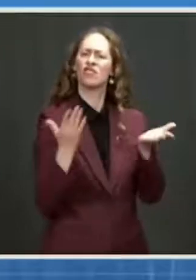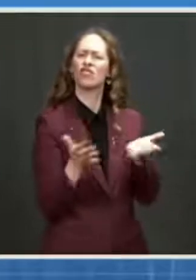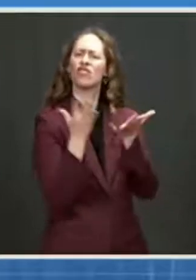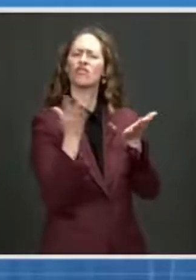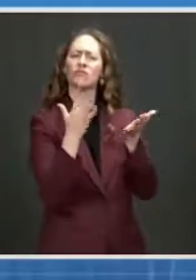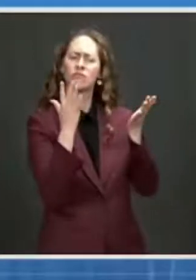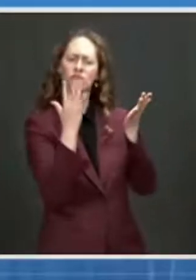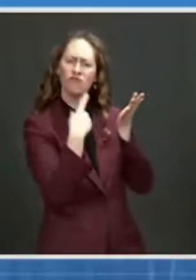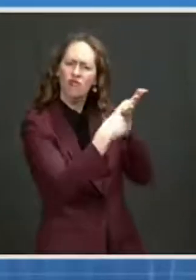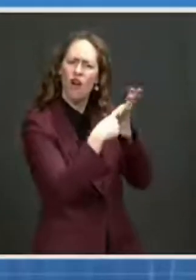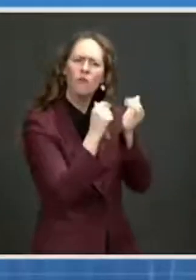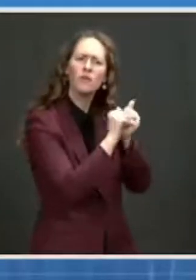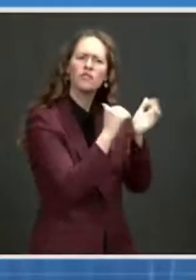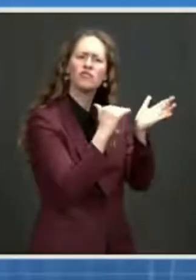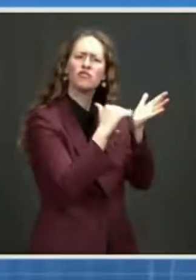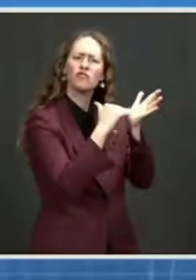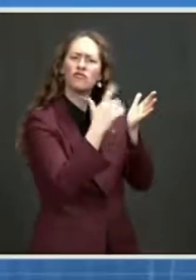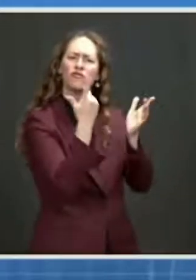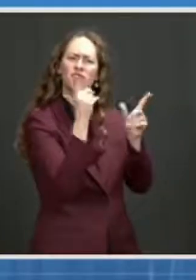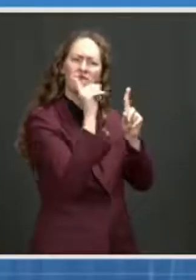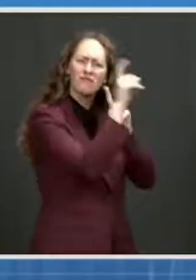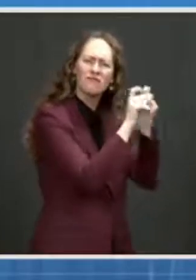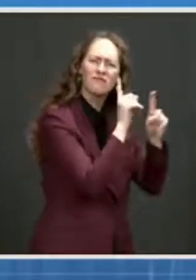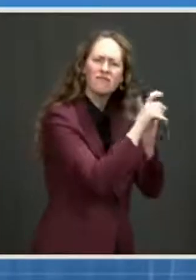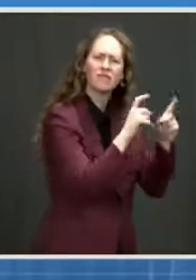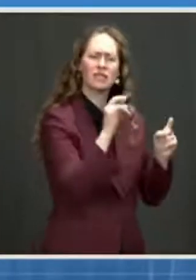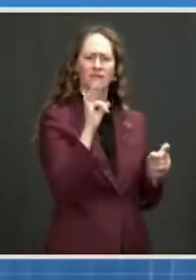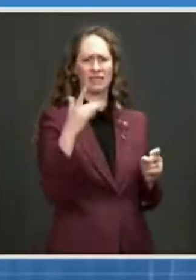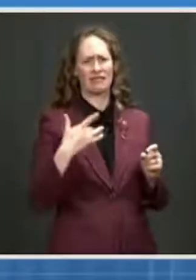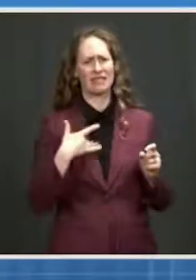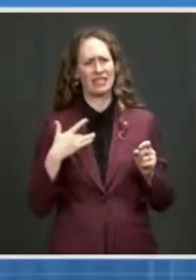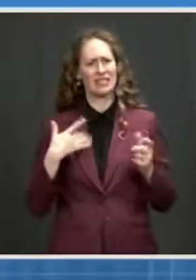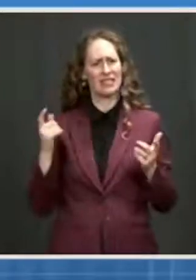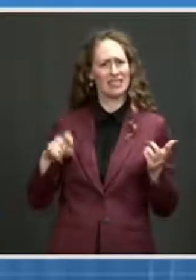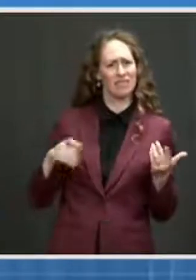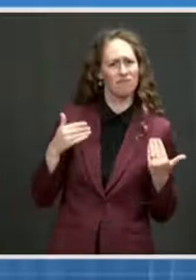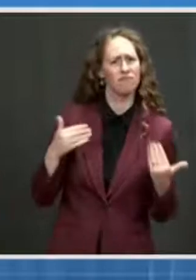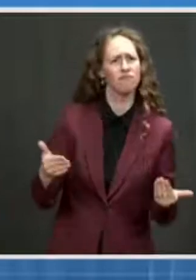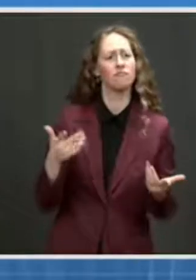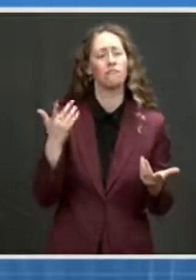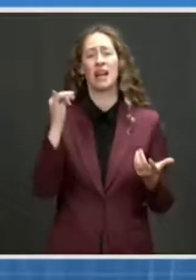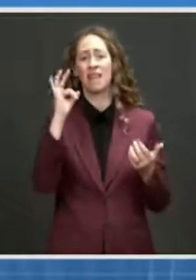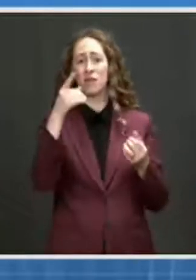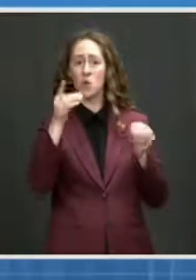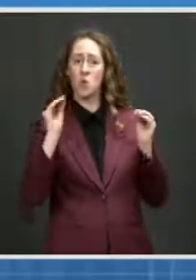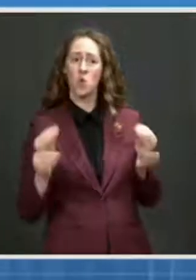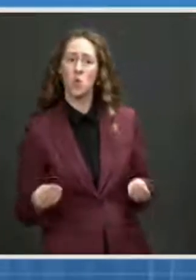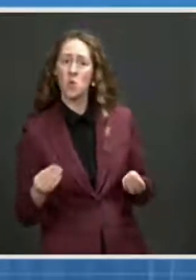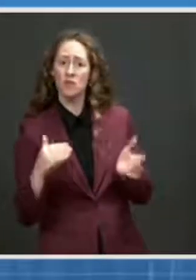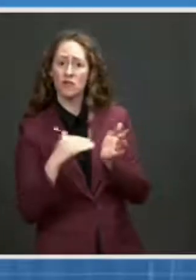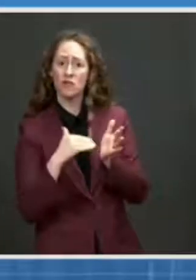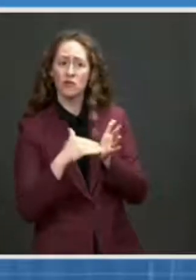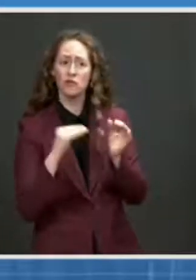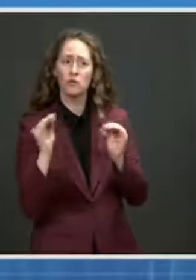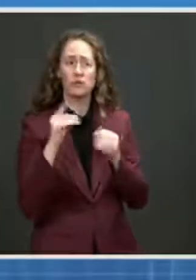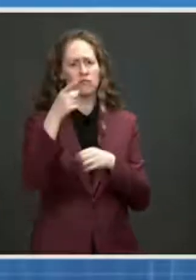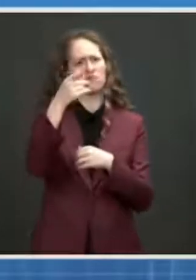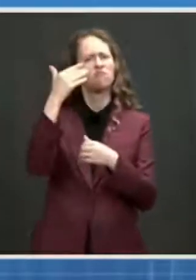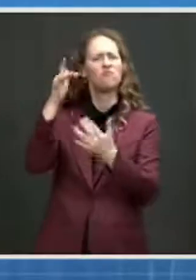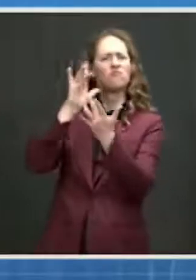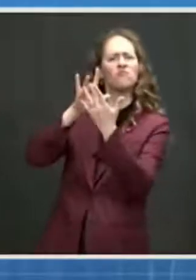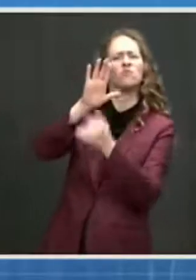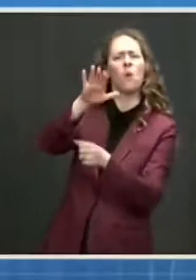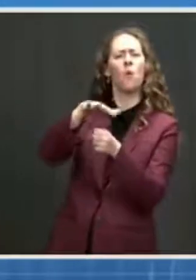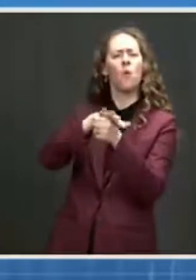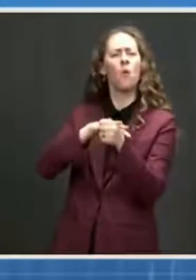to know if you should get vaccinated. And if you don't have one, call a local hospital or clinic. Rather than wait for the call,